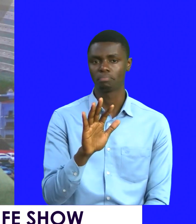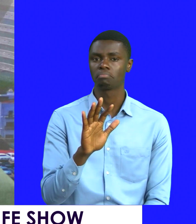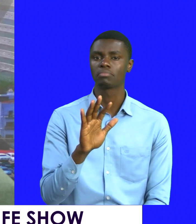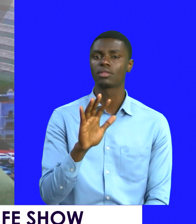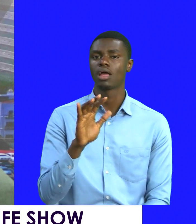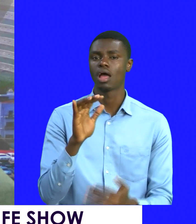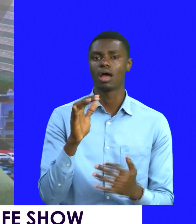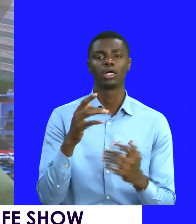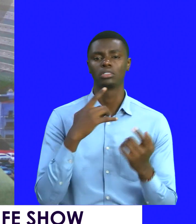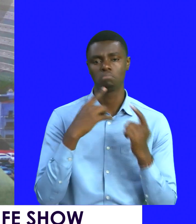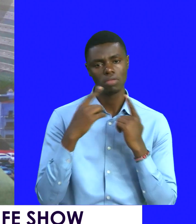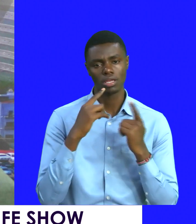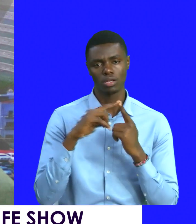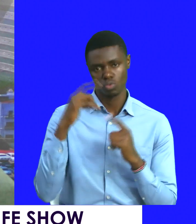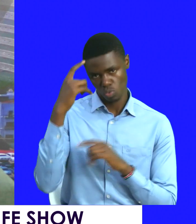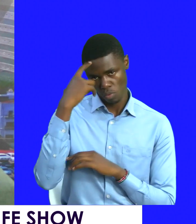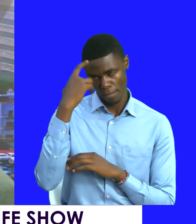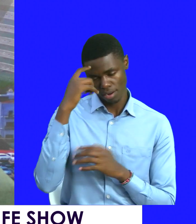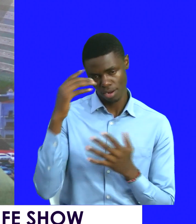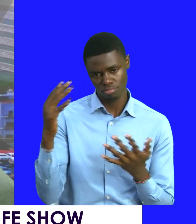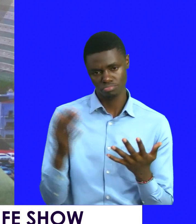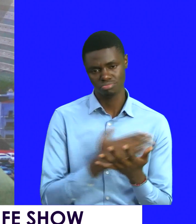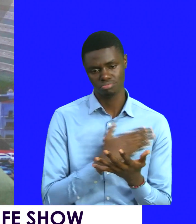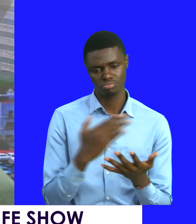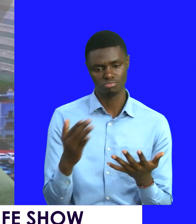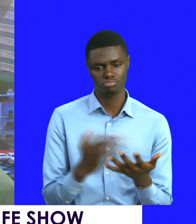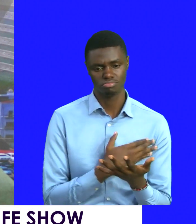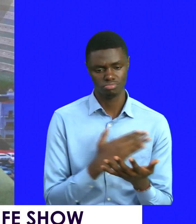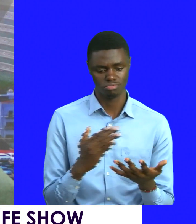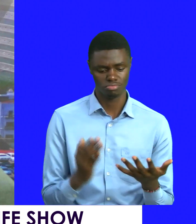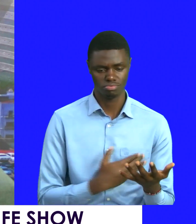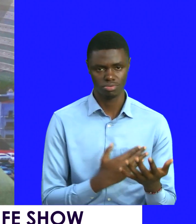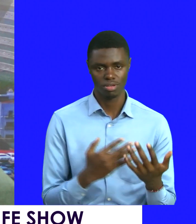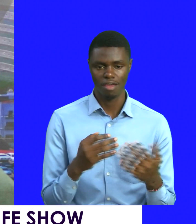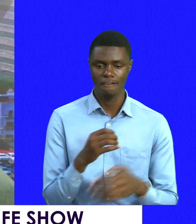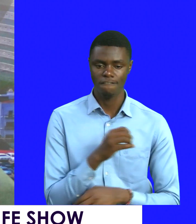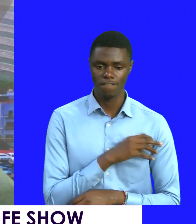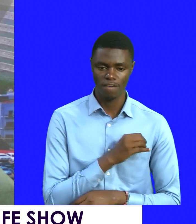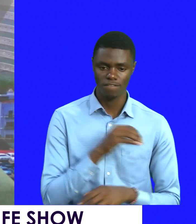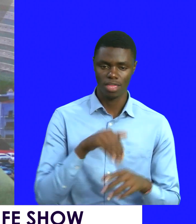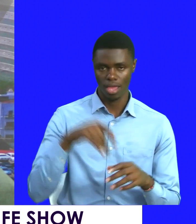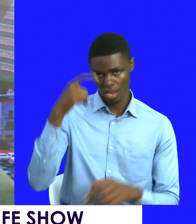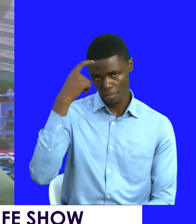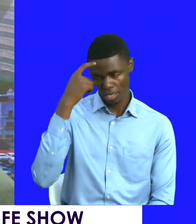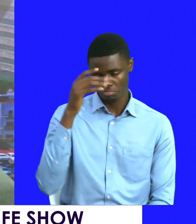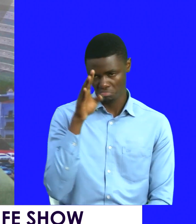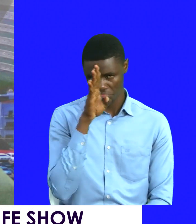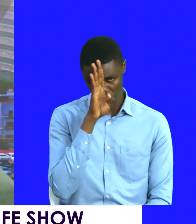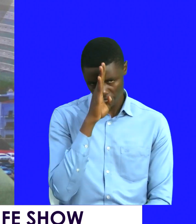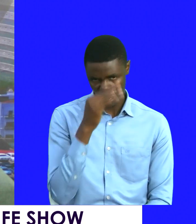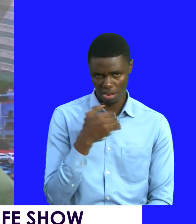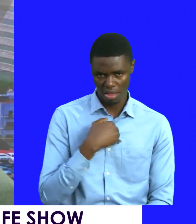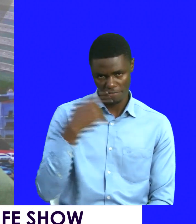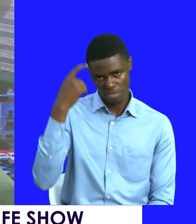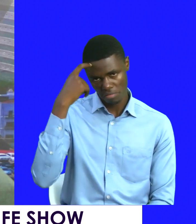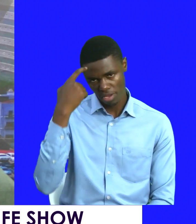tapping your mind, wiping away every fear in your mind. Is there any doubt in your